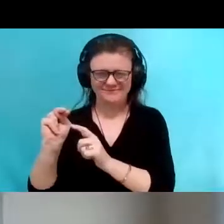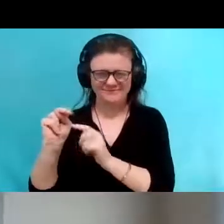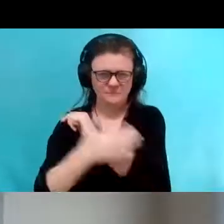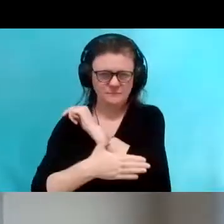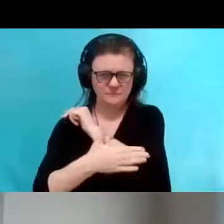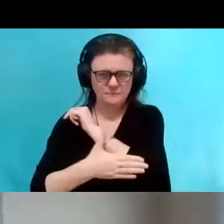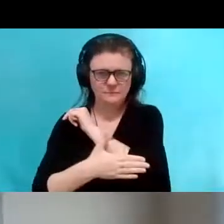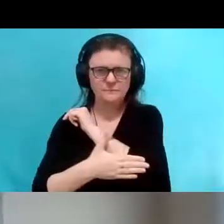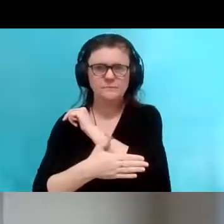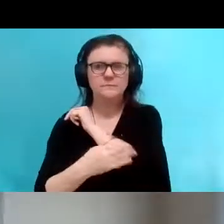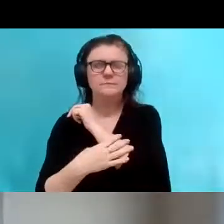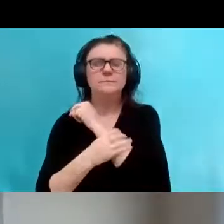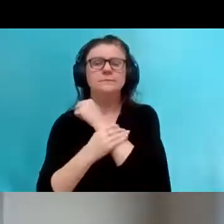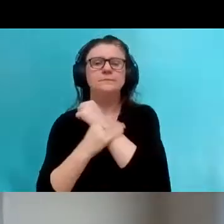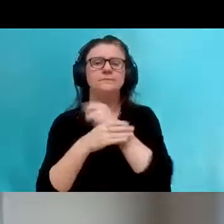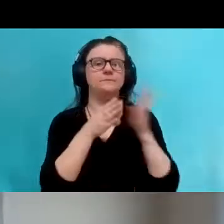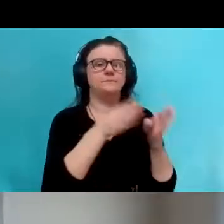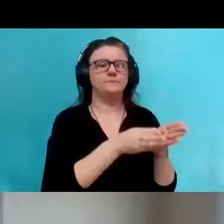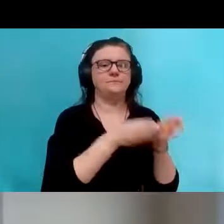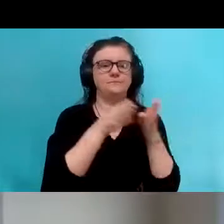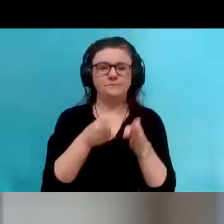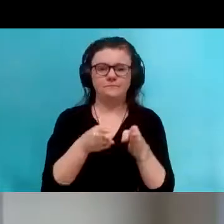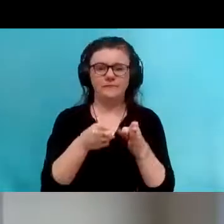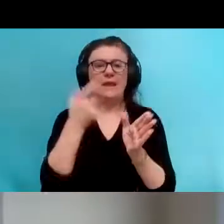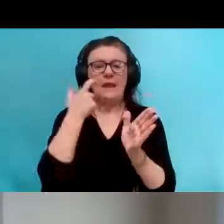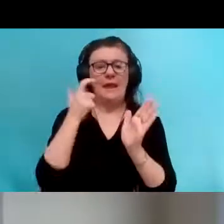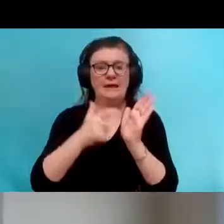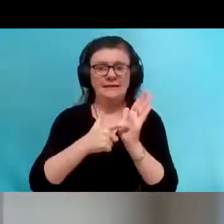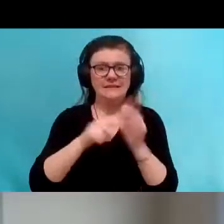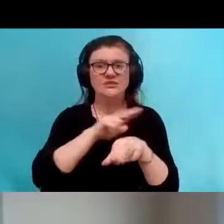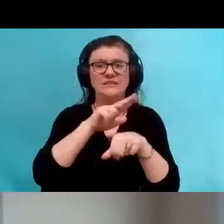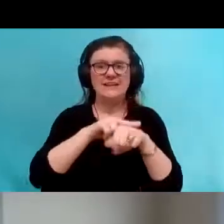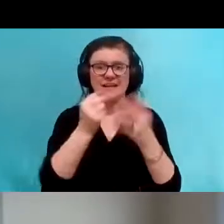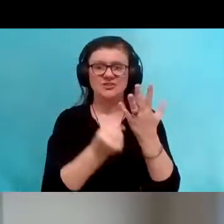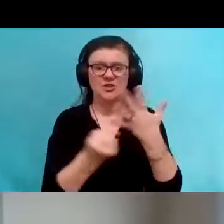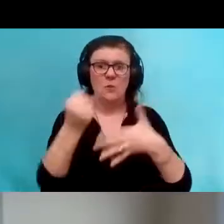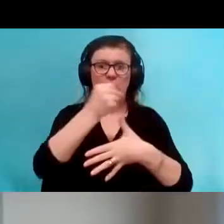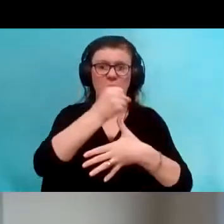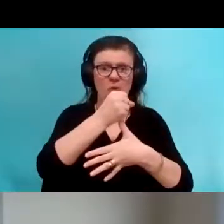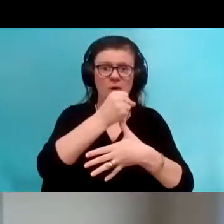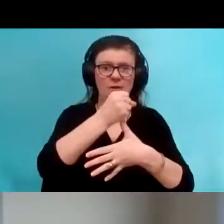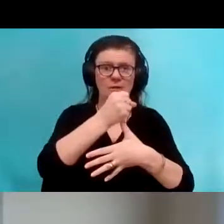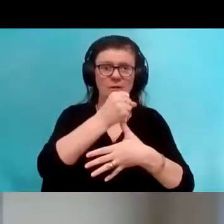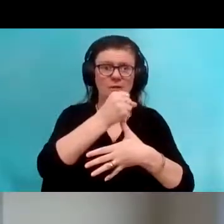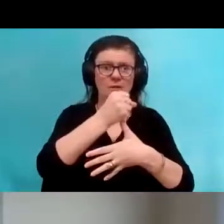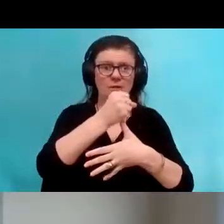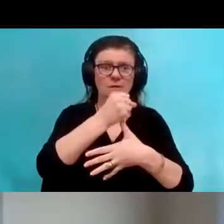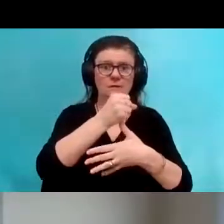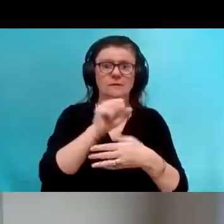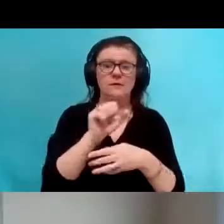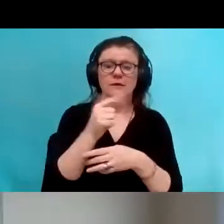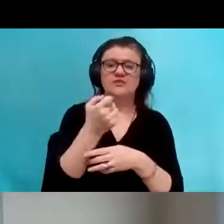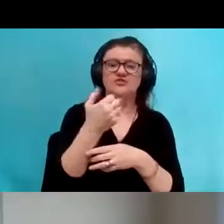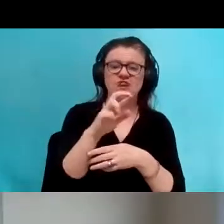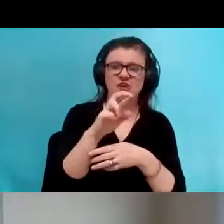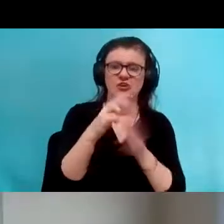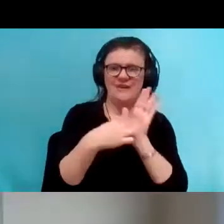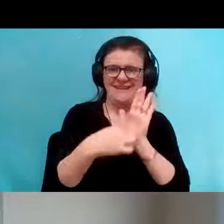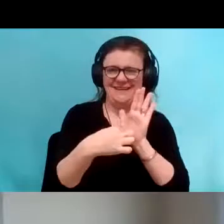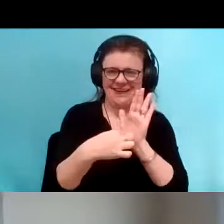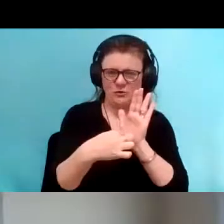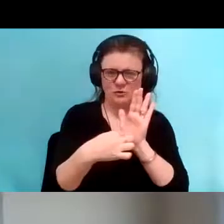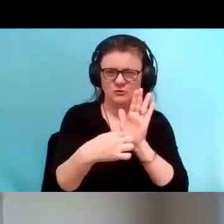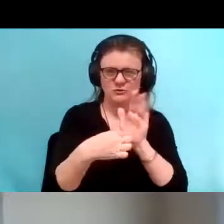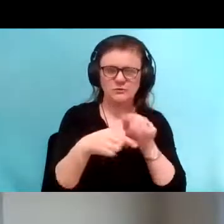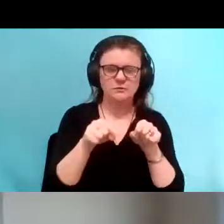For stage 2, the identification of national priority gender equality indicators. And these are